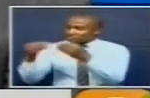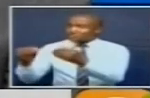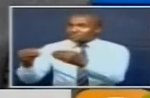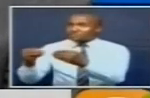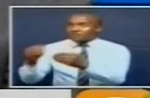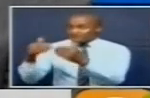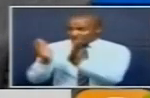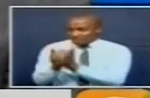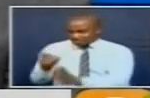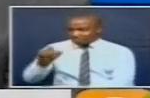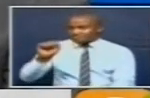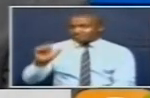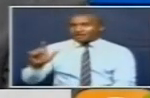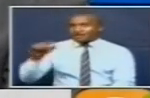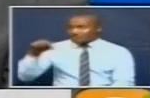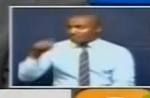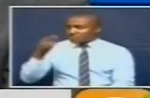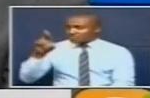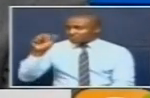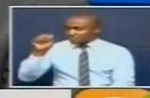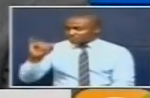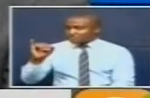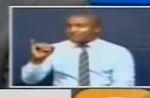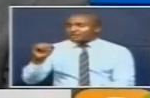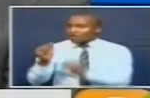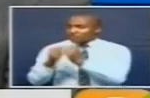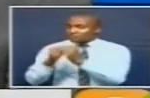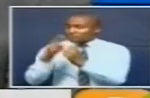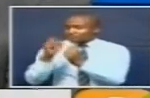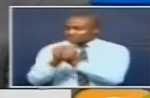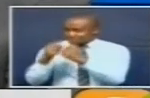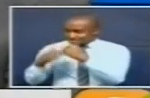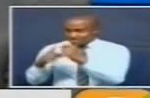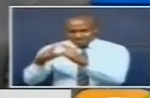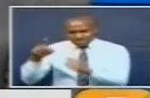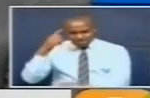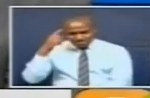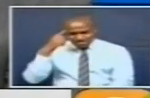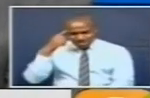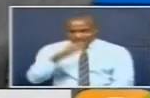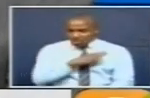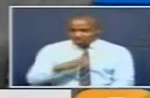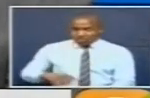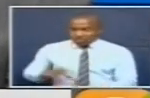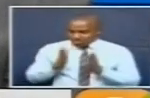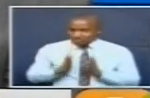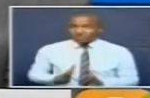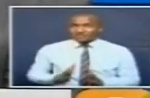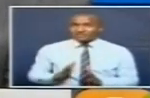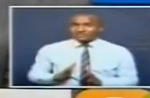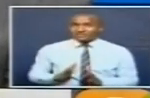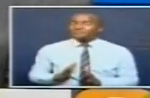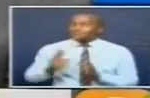sometimes in October 2016. October 2016. But you remember the commissioners had given